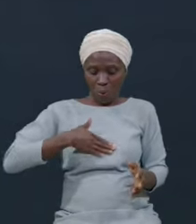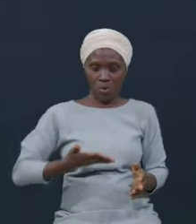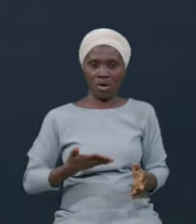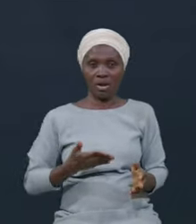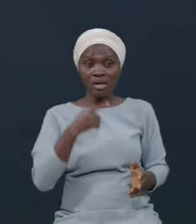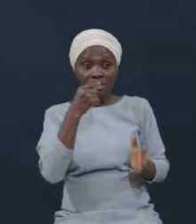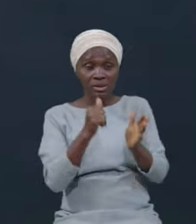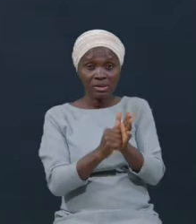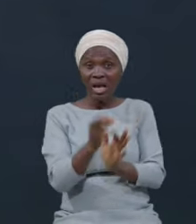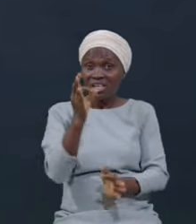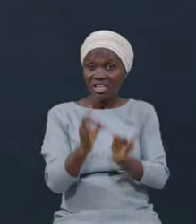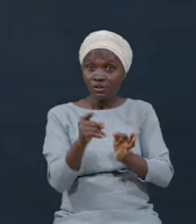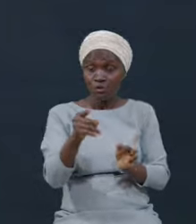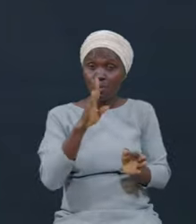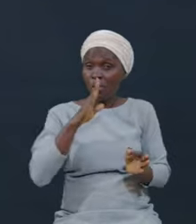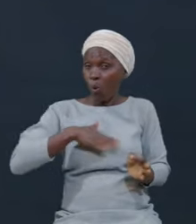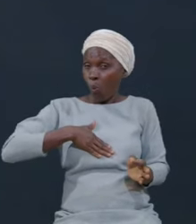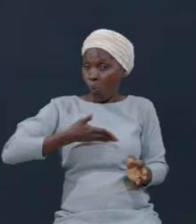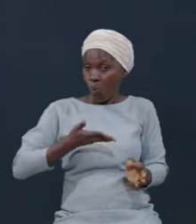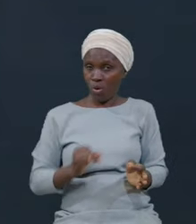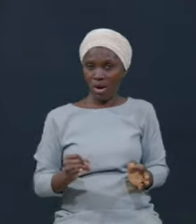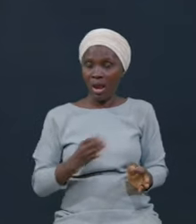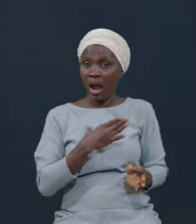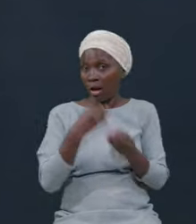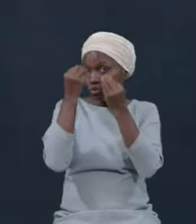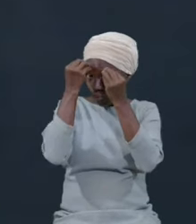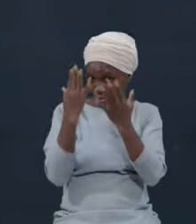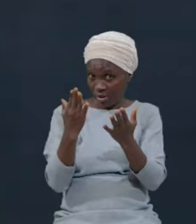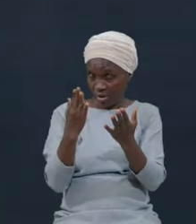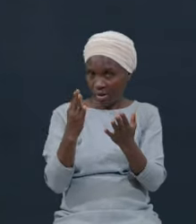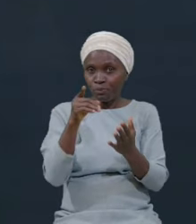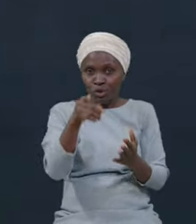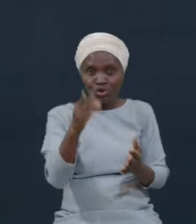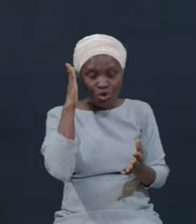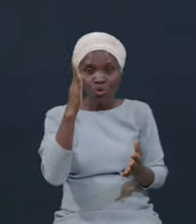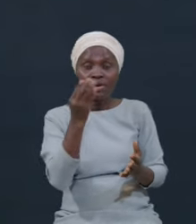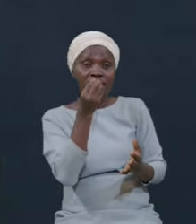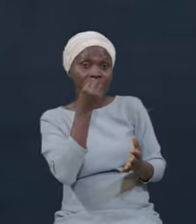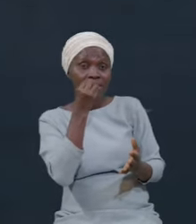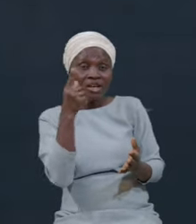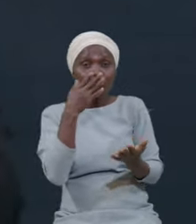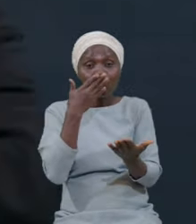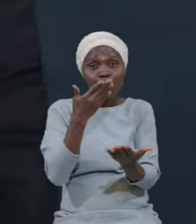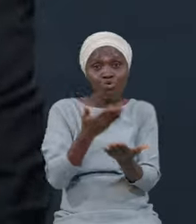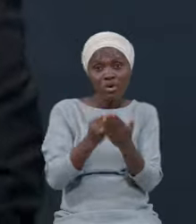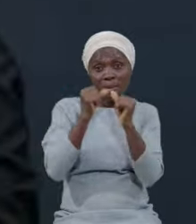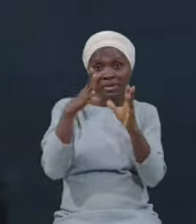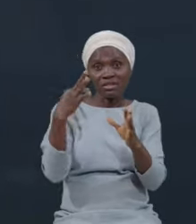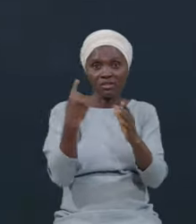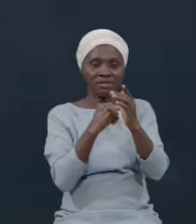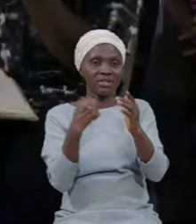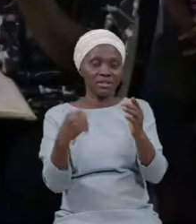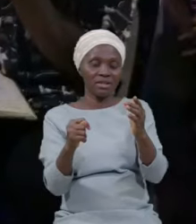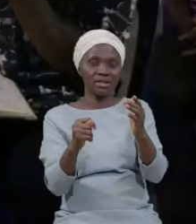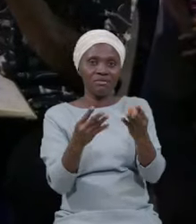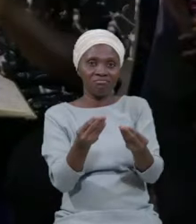and obedient, ye shall eat the good of the land. There's much good in this